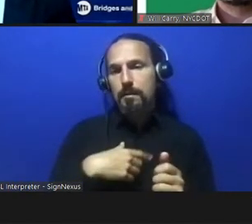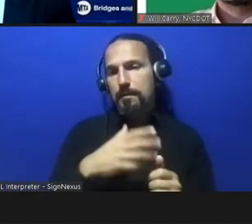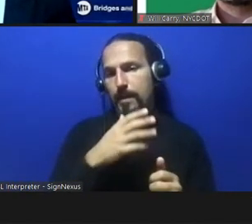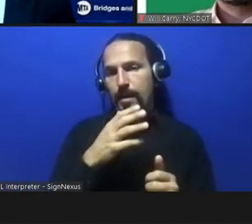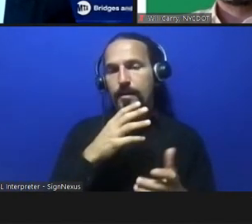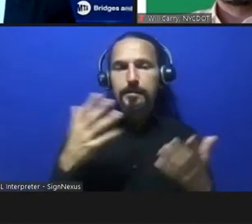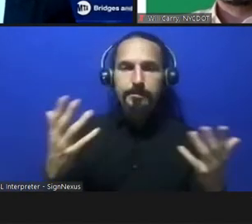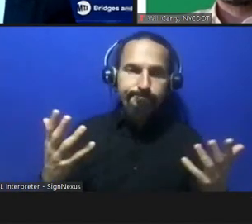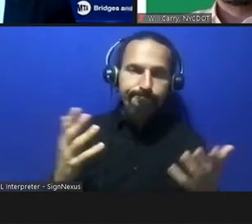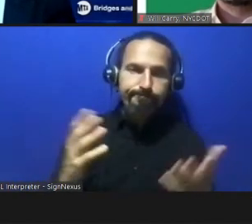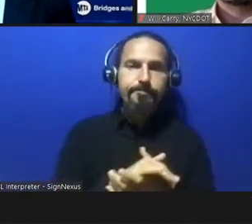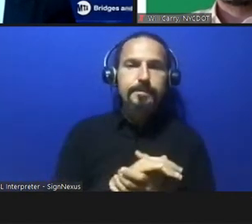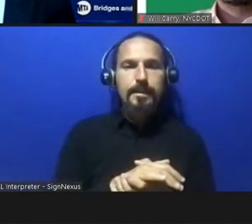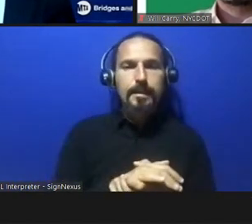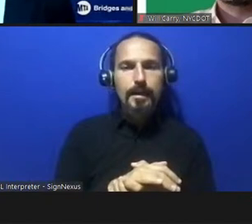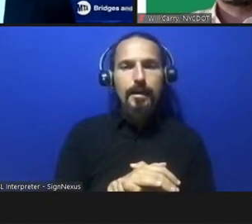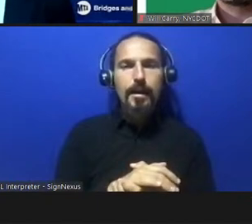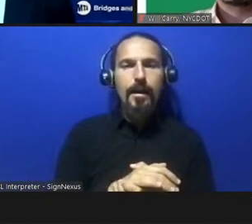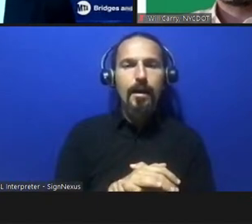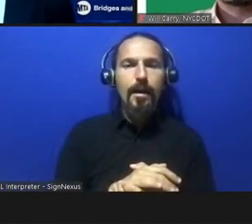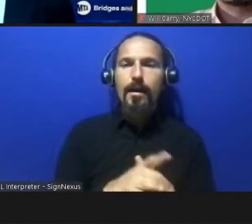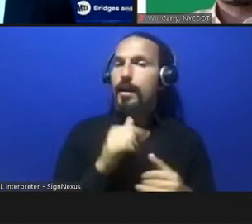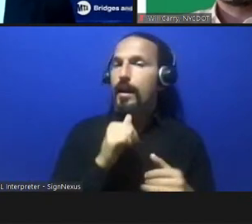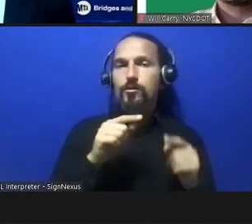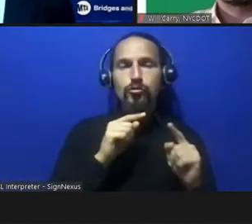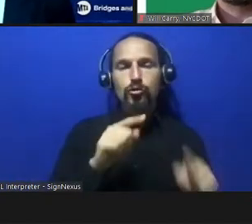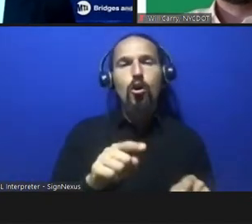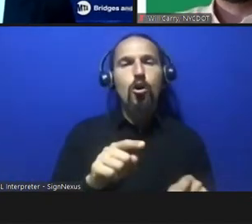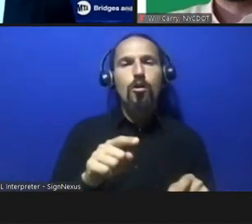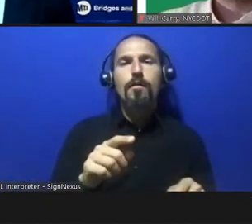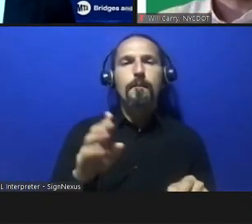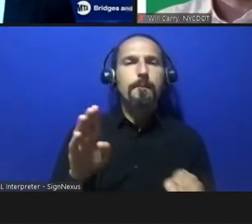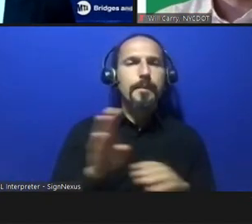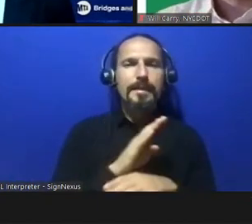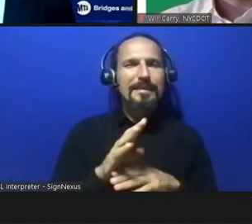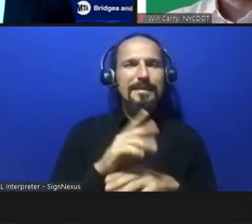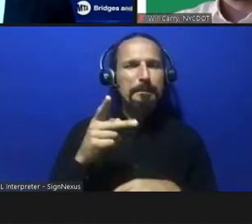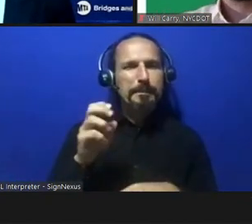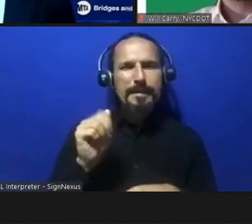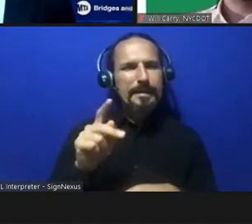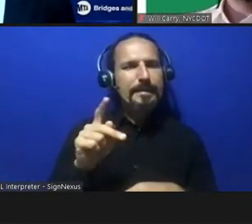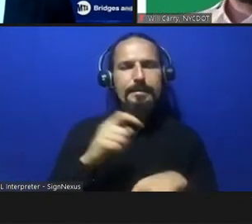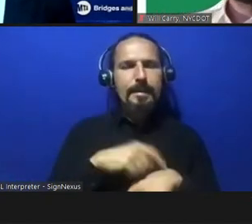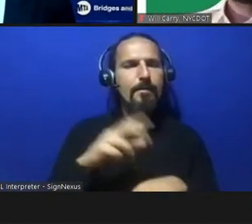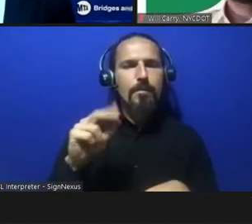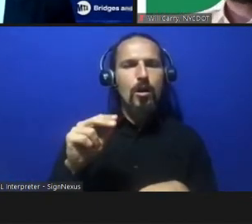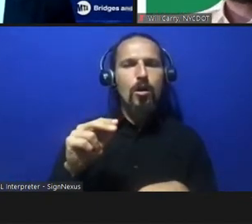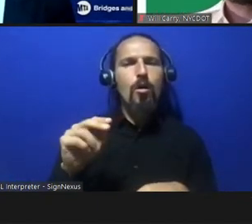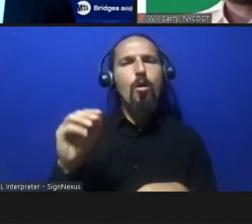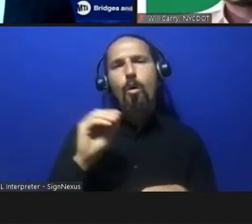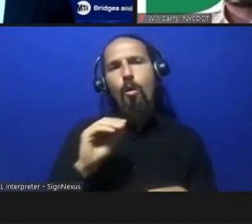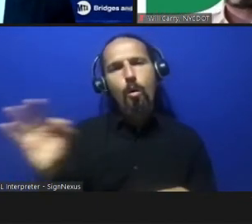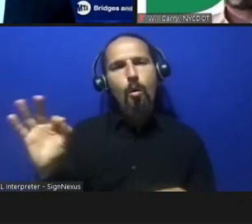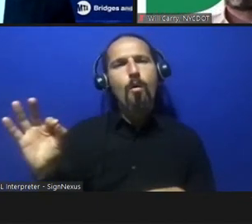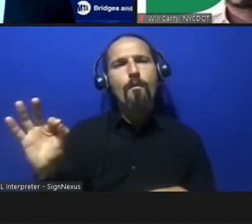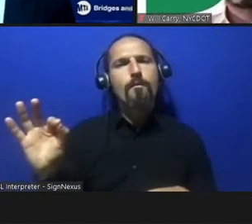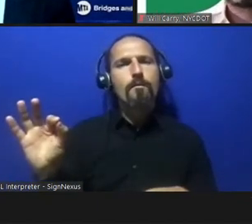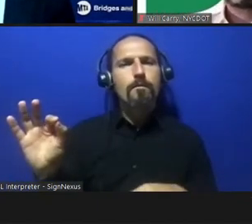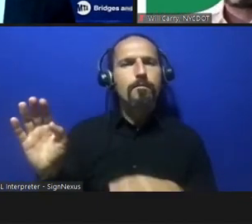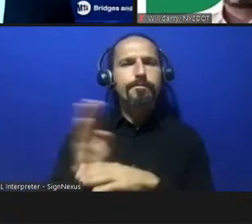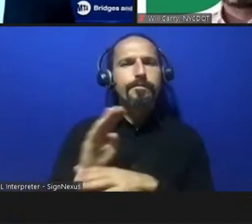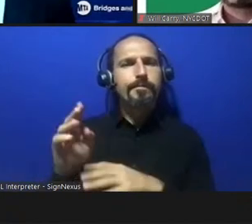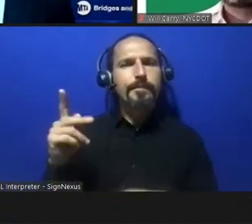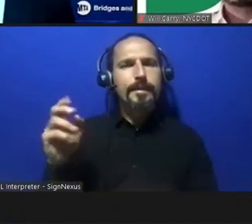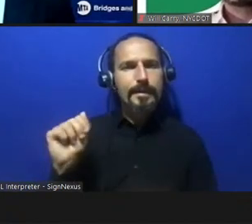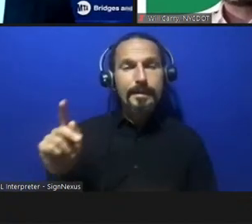so it's i'm not doing it during peak traffic times i'm doing it off off traffic times and to be